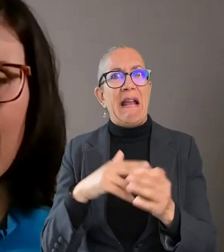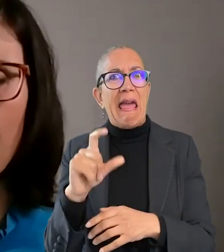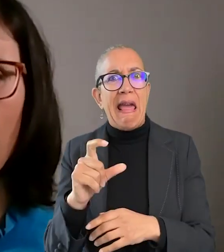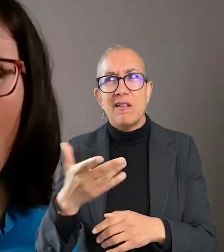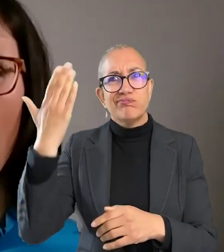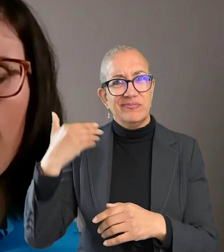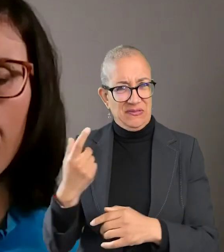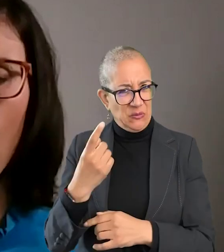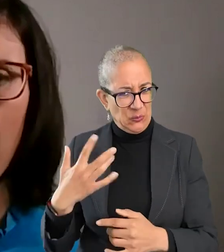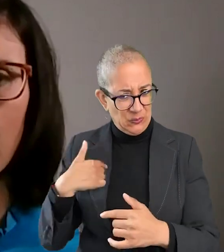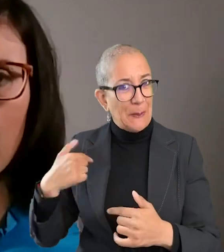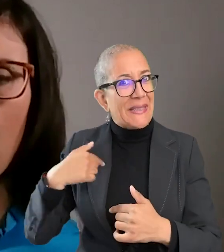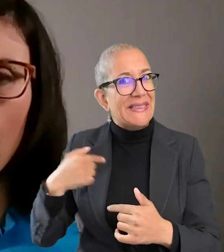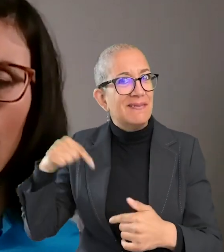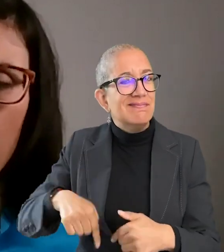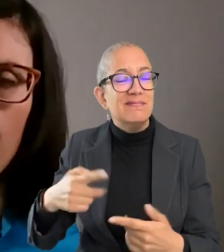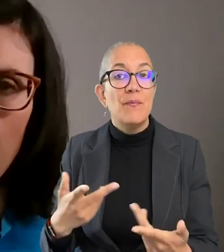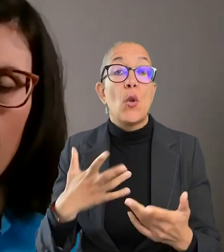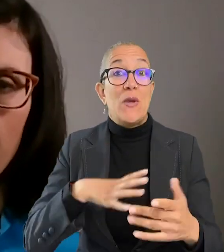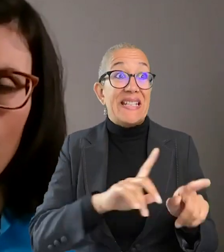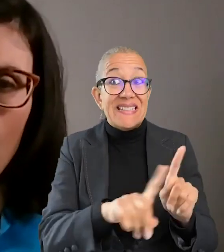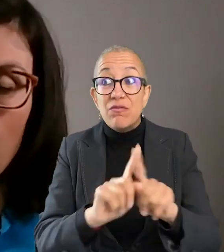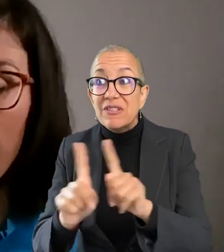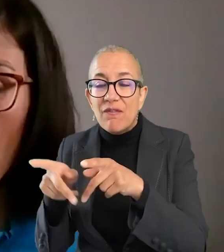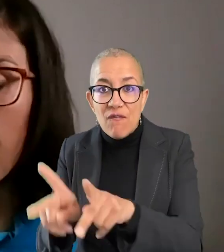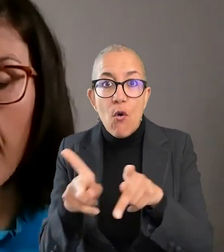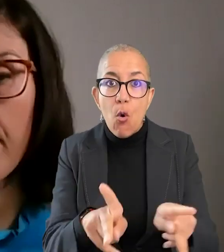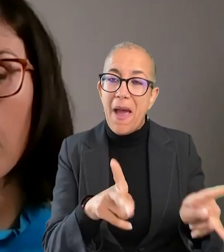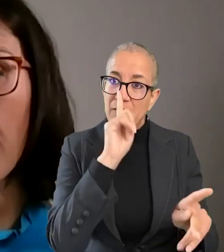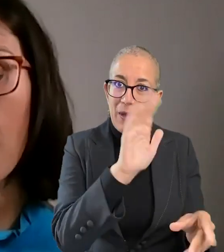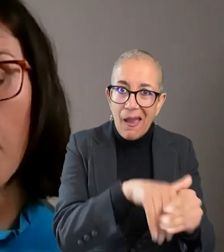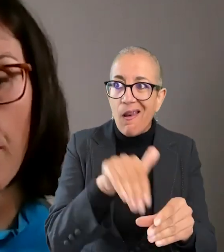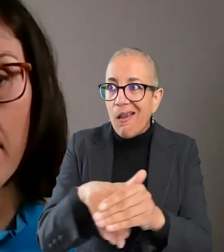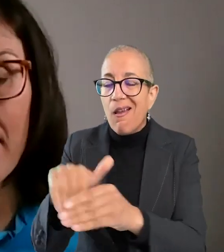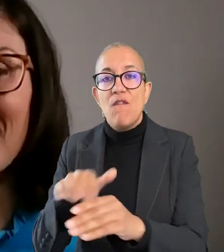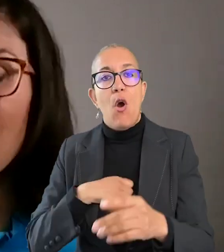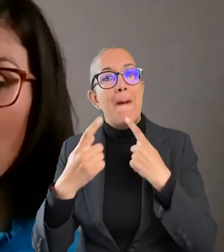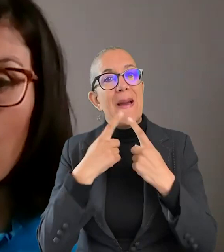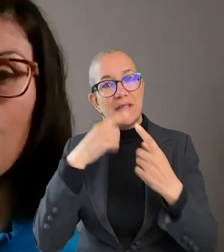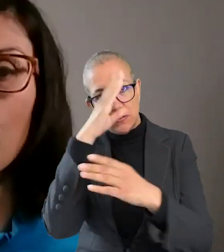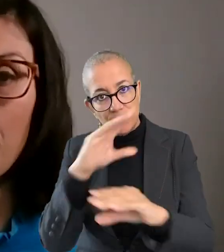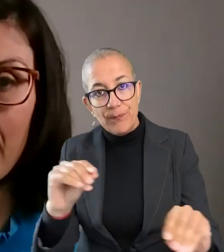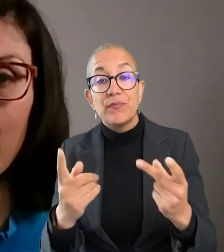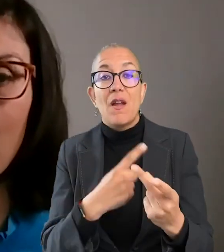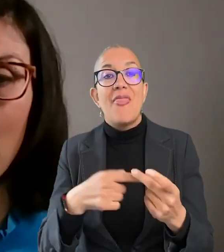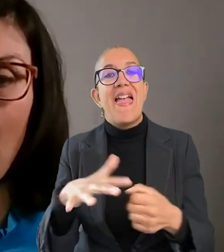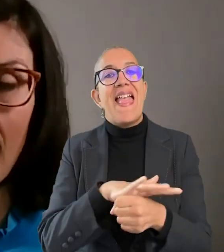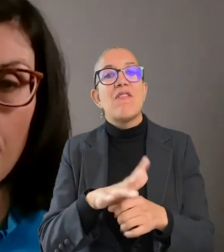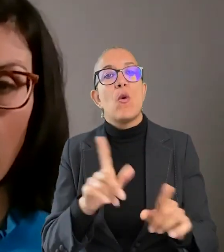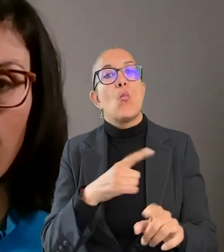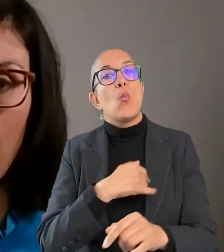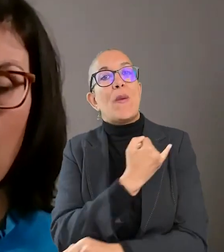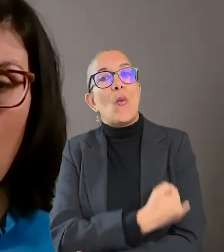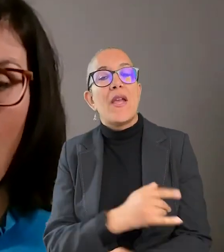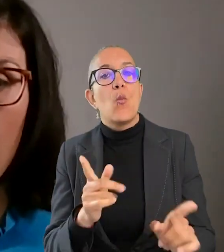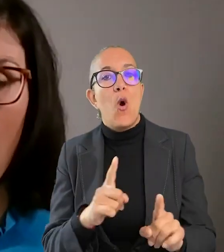get into other formats that we can put our message across. And I think one of the areas that we are a bit weaker is in social media as a